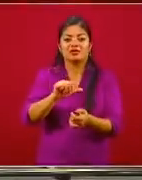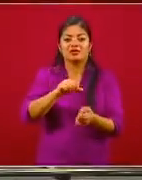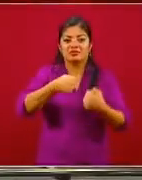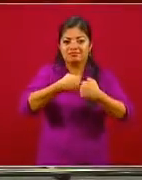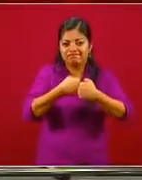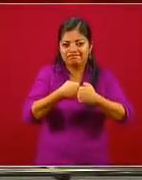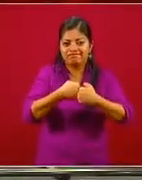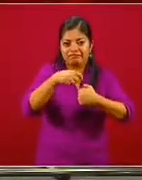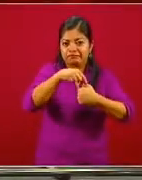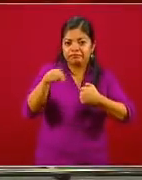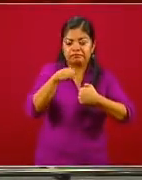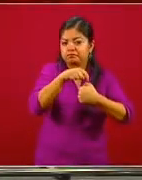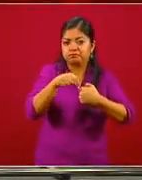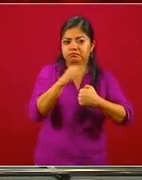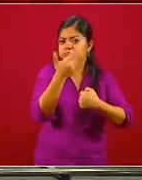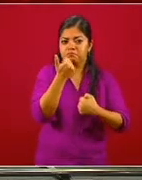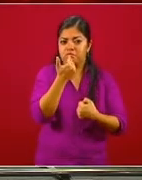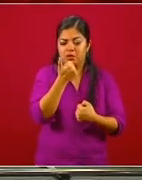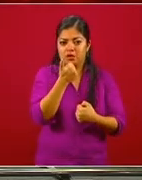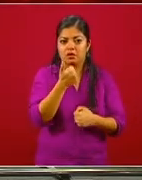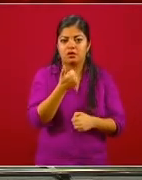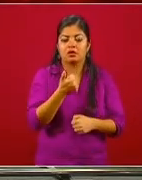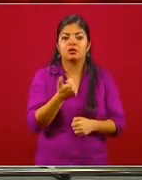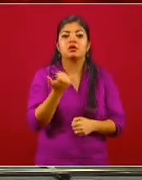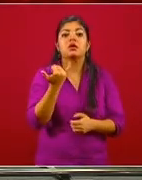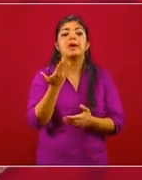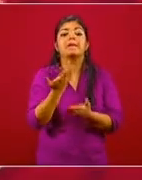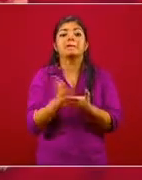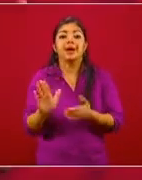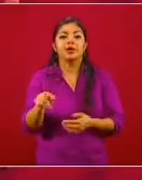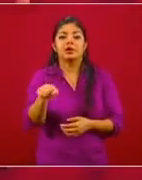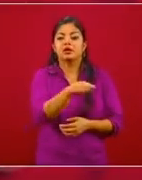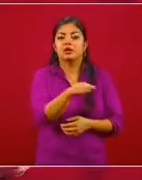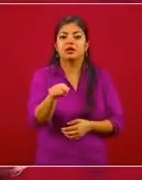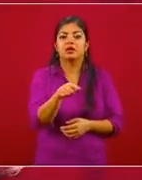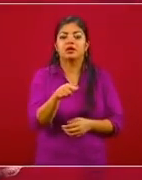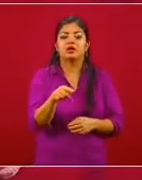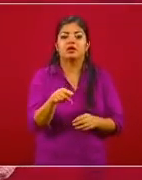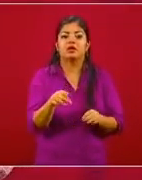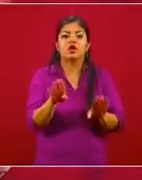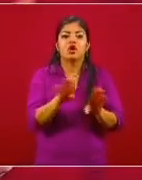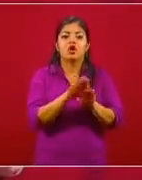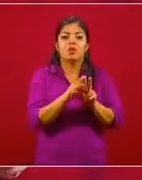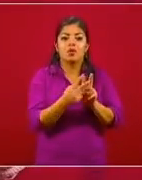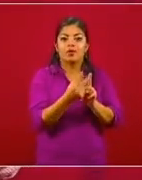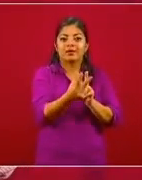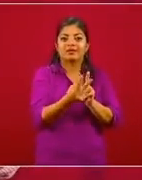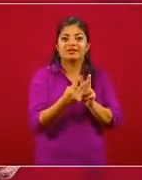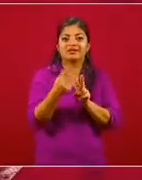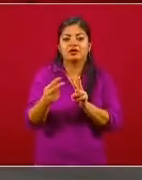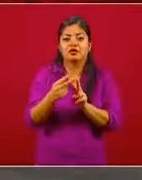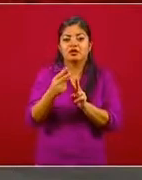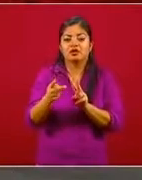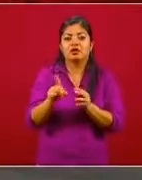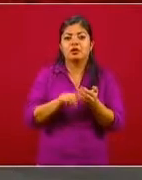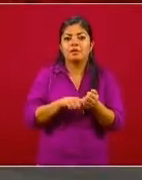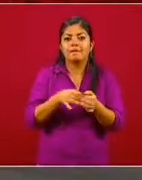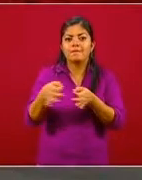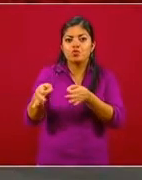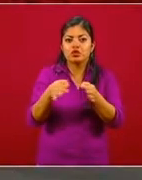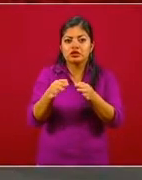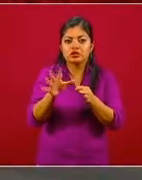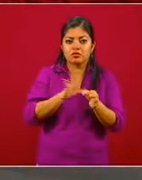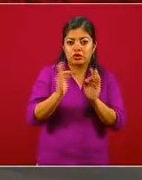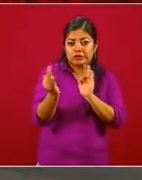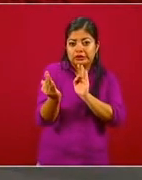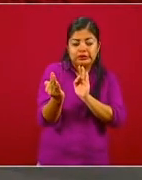low communication levels in regards with other municipalities, and also they are not